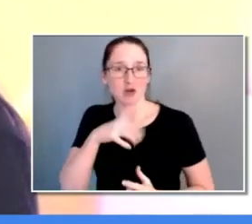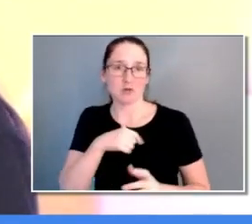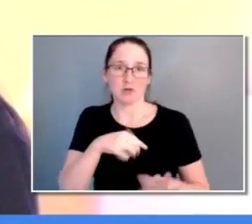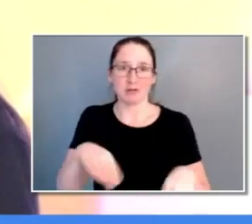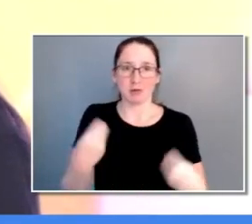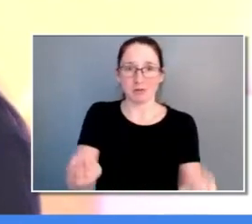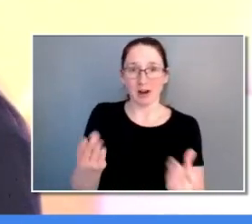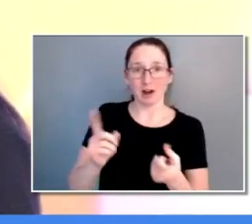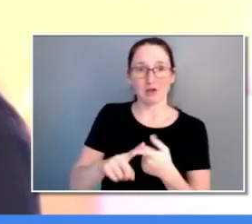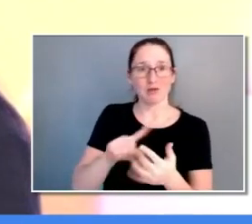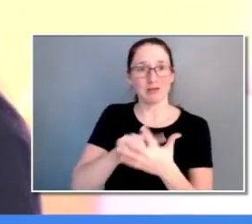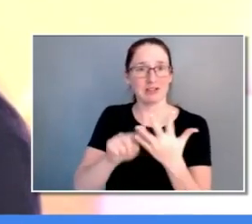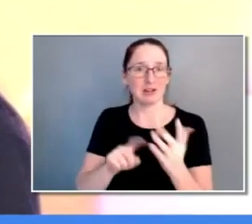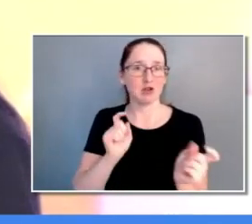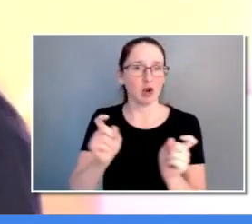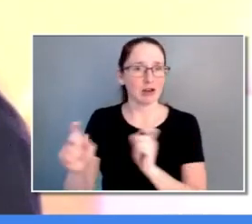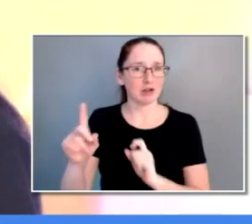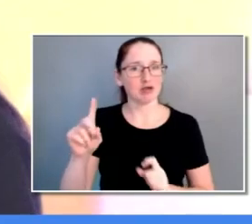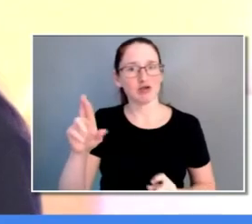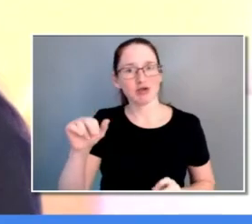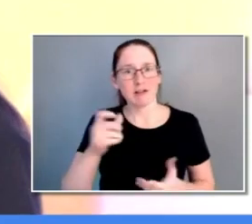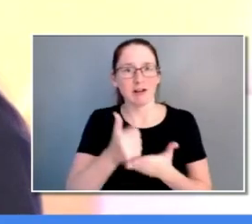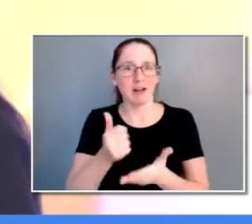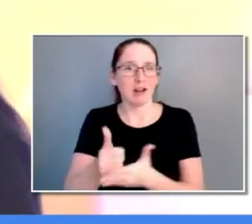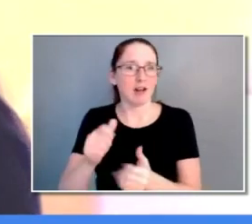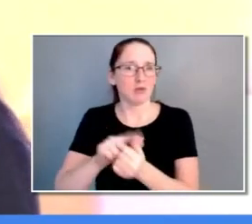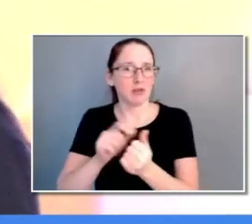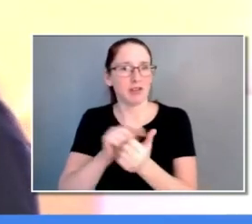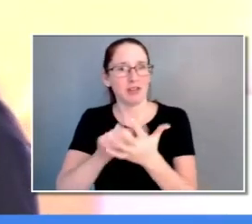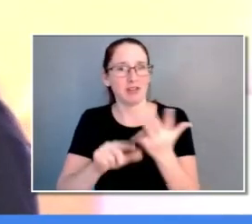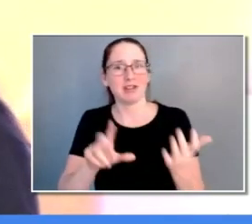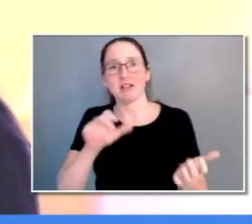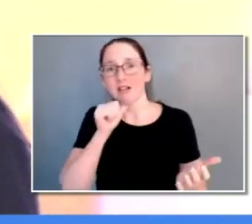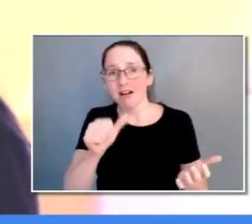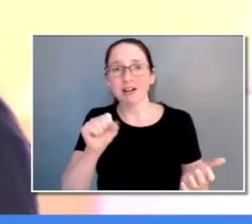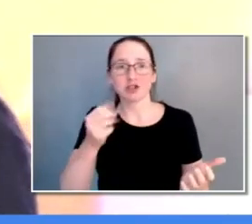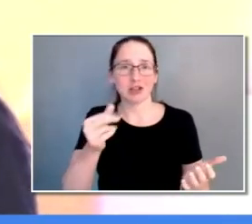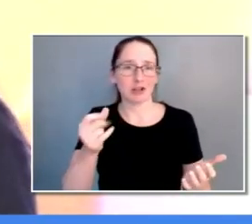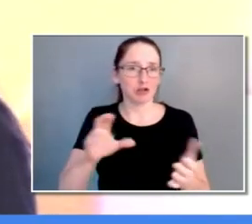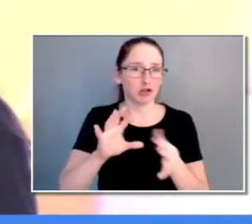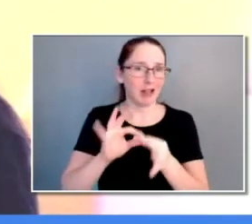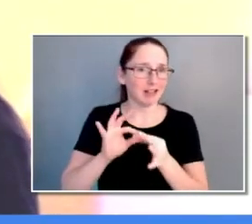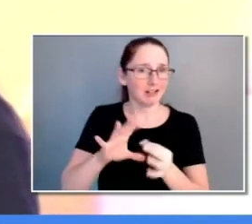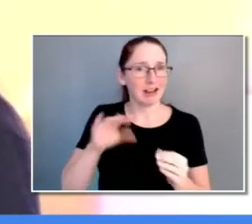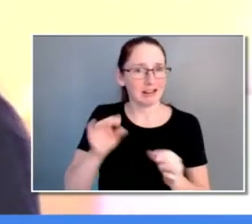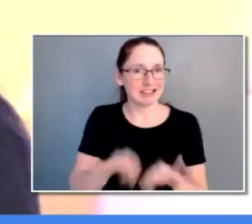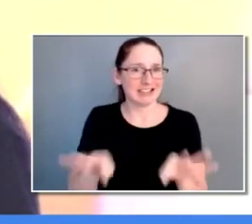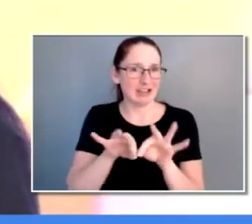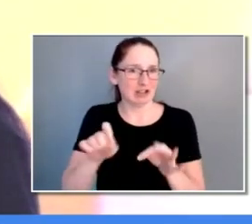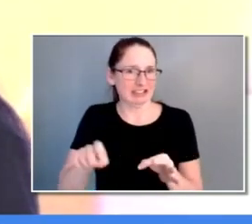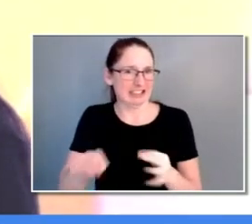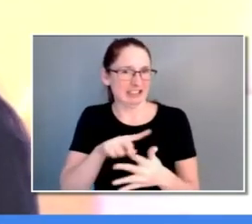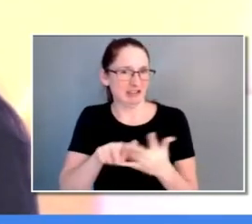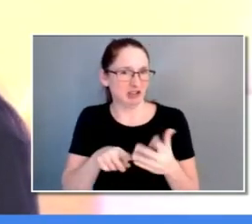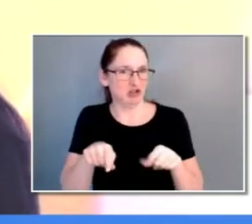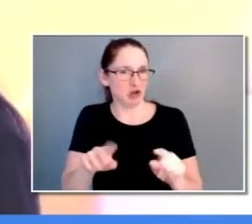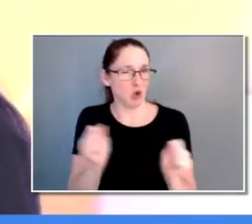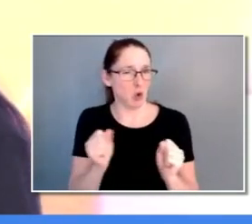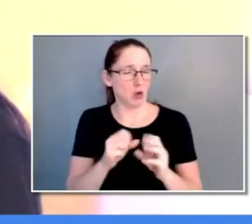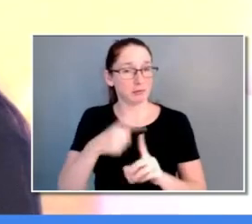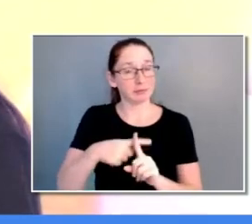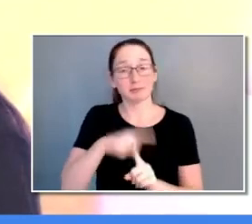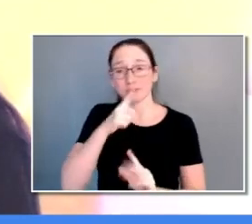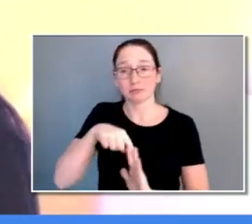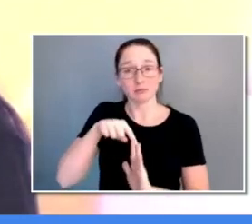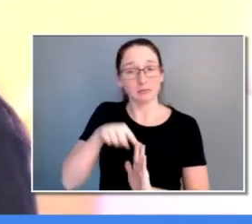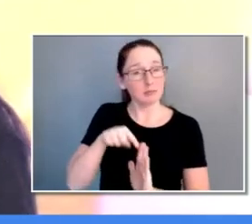help our unsheltered relatives with essential needs during the holidays and colder months. In our ongoing commitment to deepen